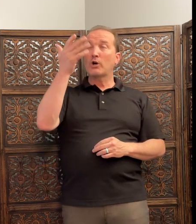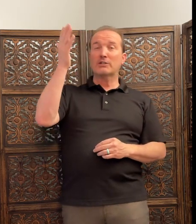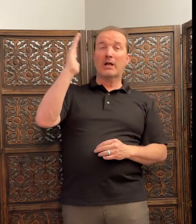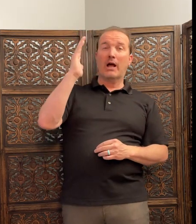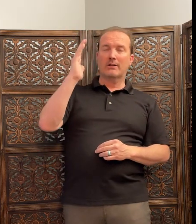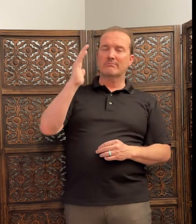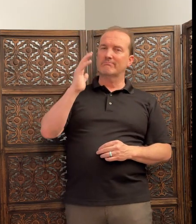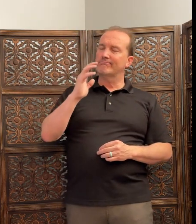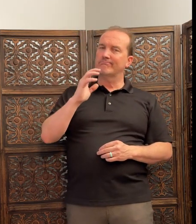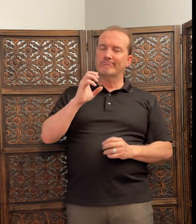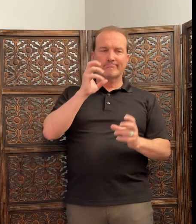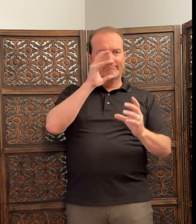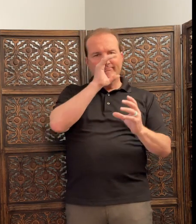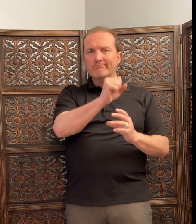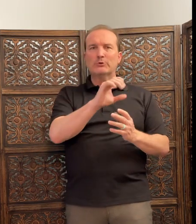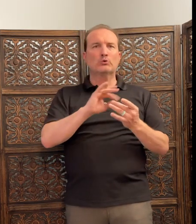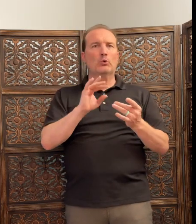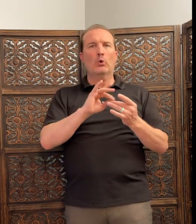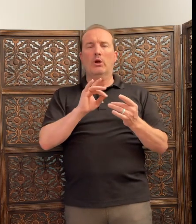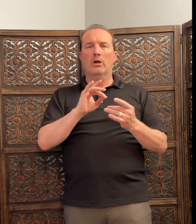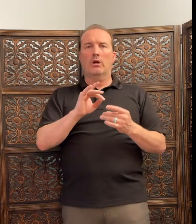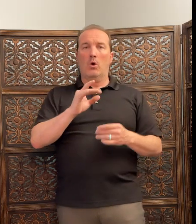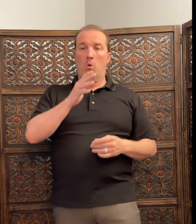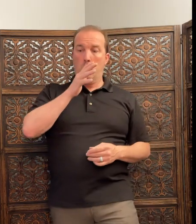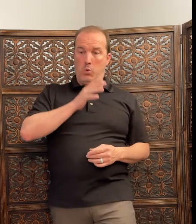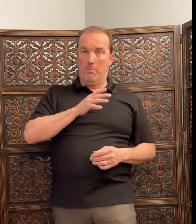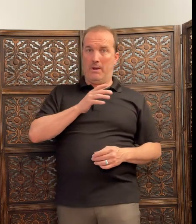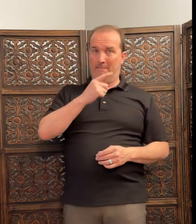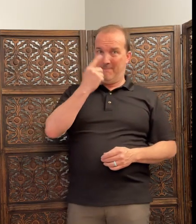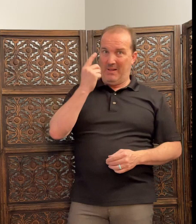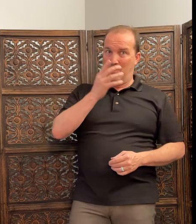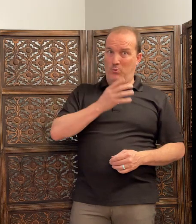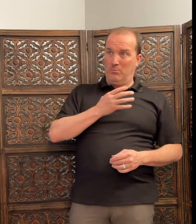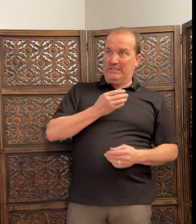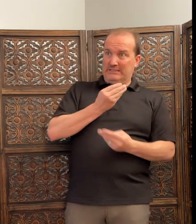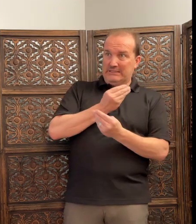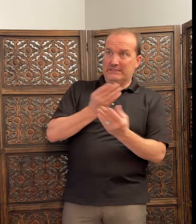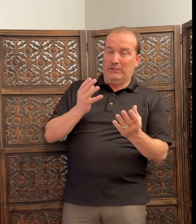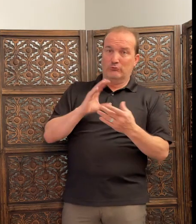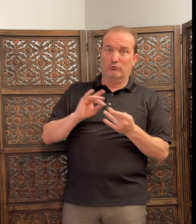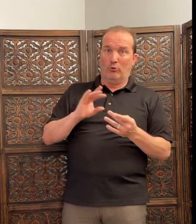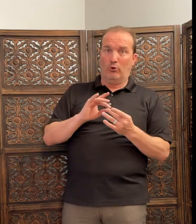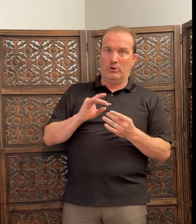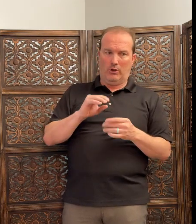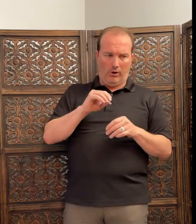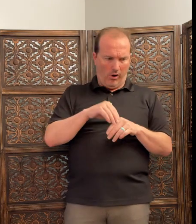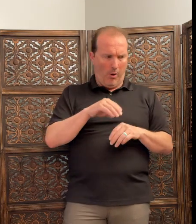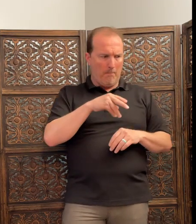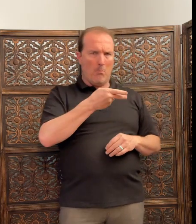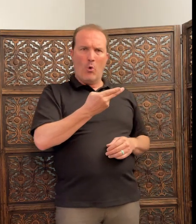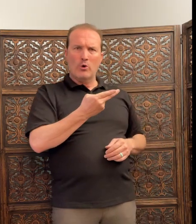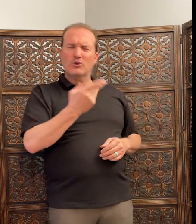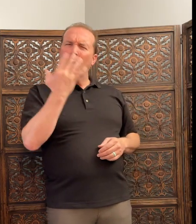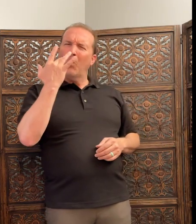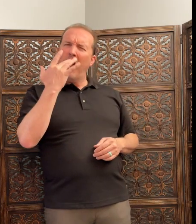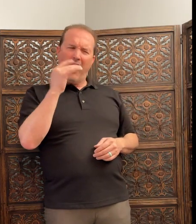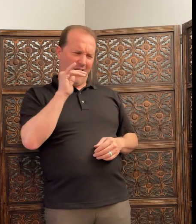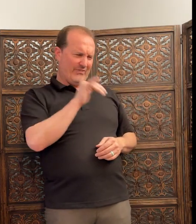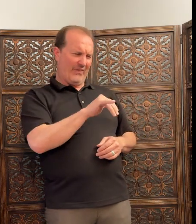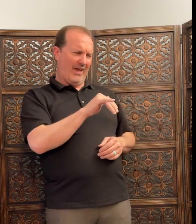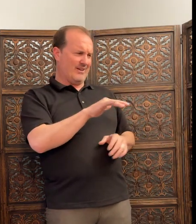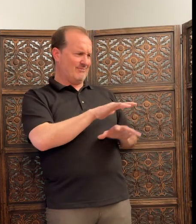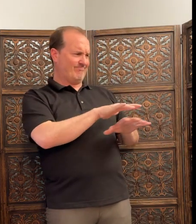compelling story of a Black woman truth teller and how she found her voice as a porch talker in her own way. So why